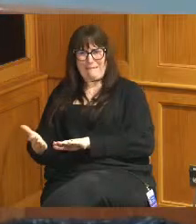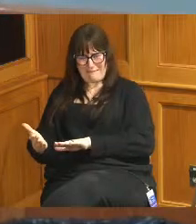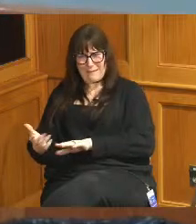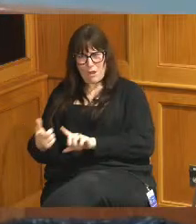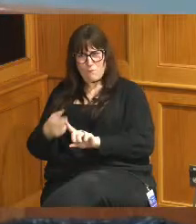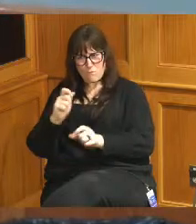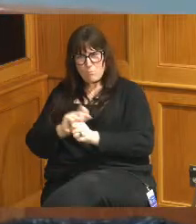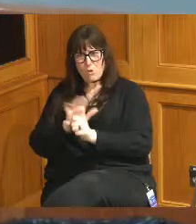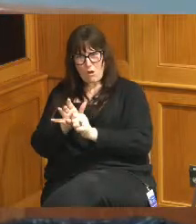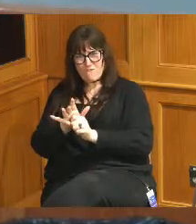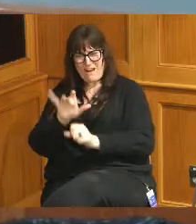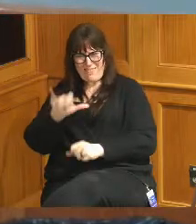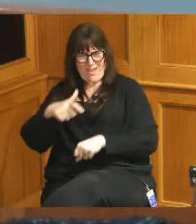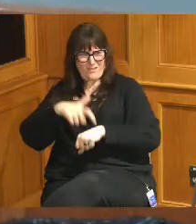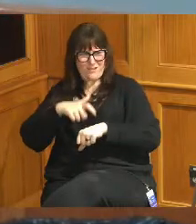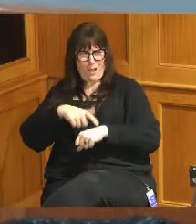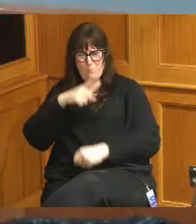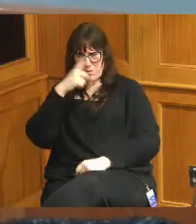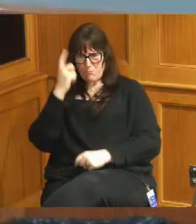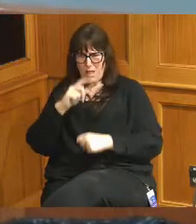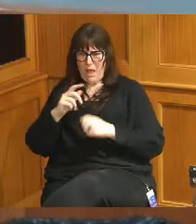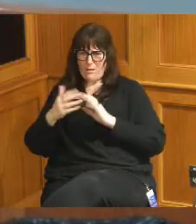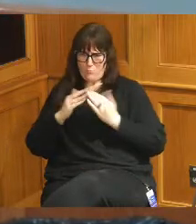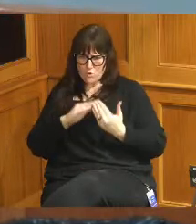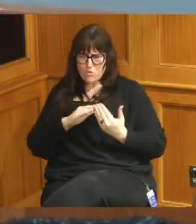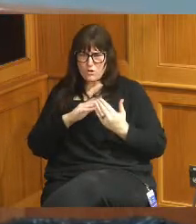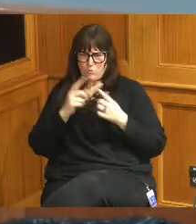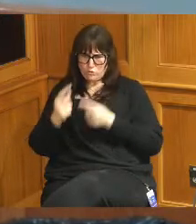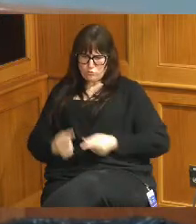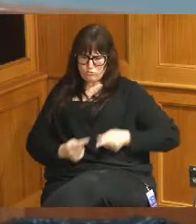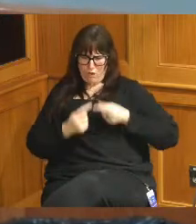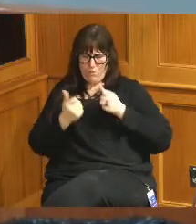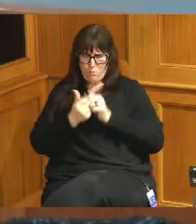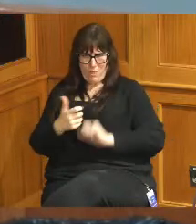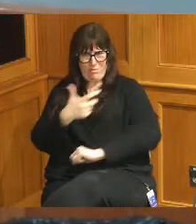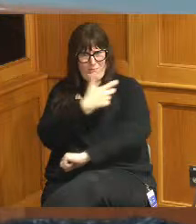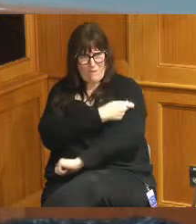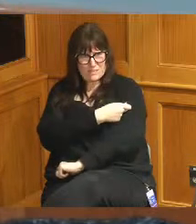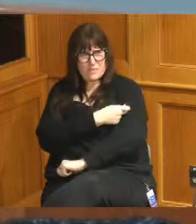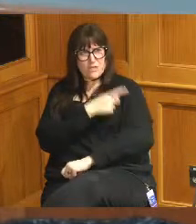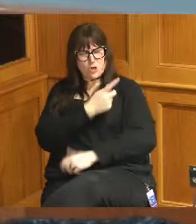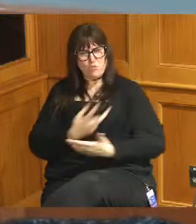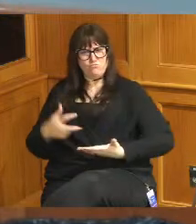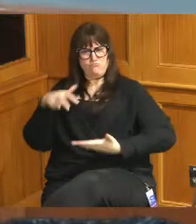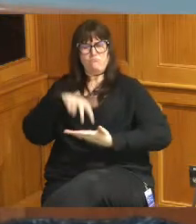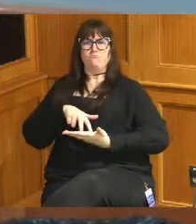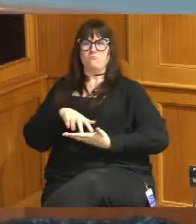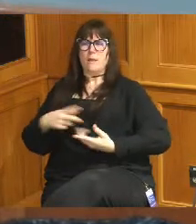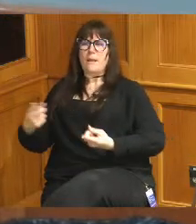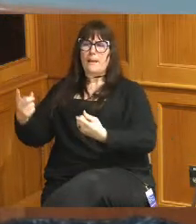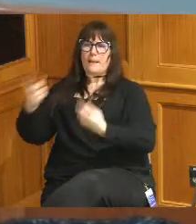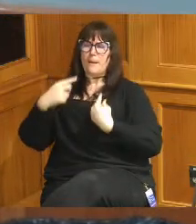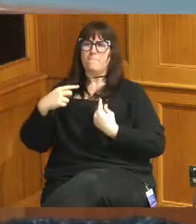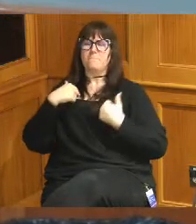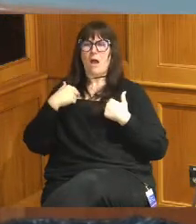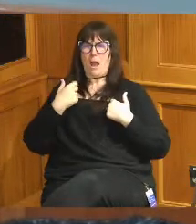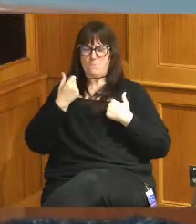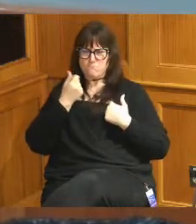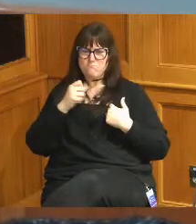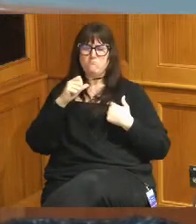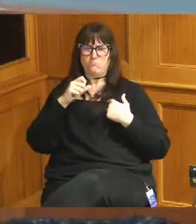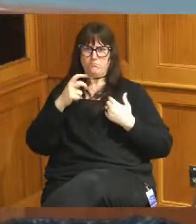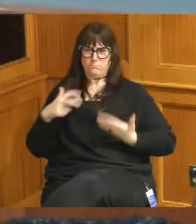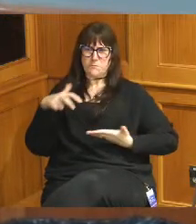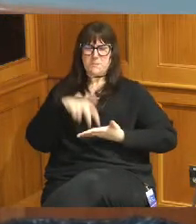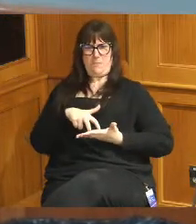that time, the Black community, we were having a hard time getting the vaccination. And you stood up and said, come on over here, I'm standing. And